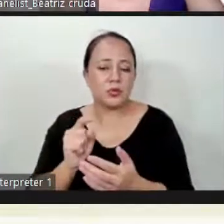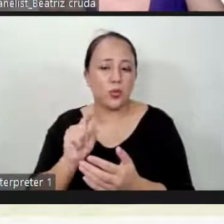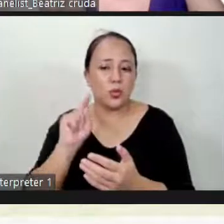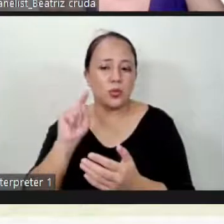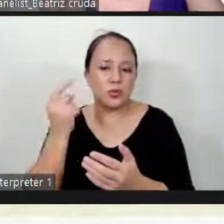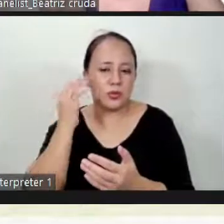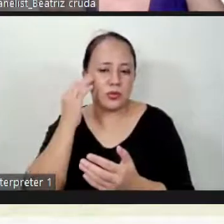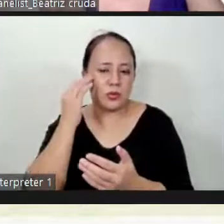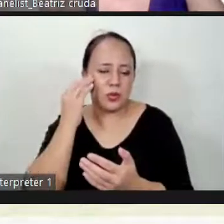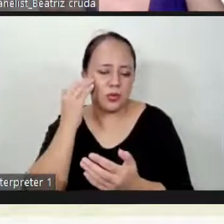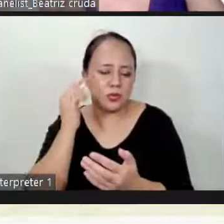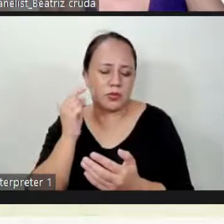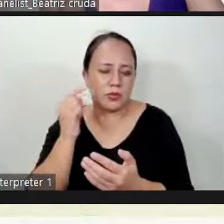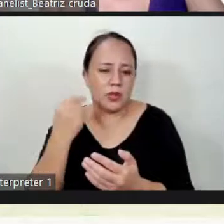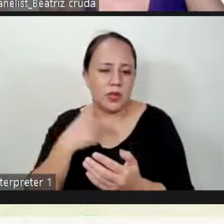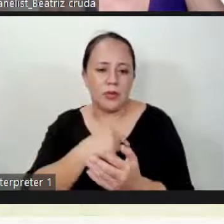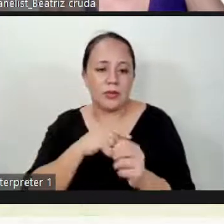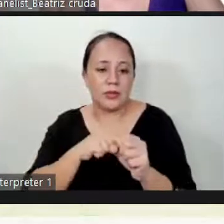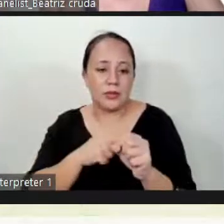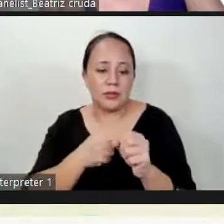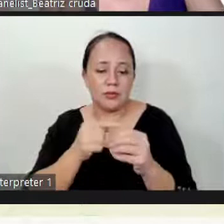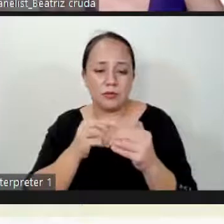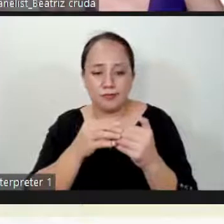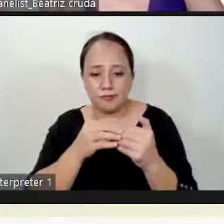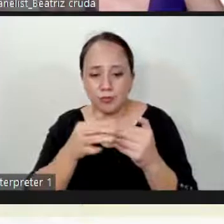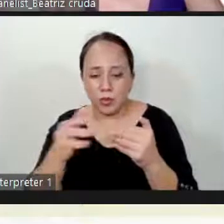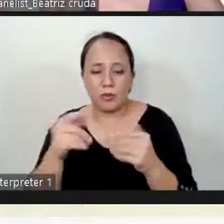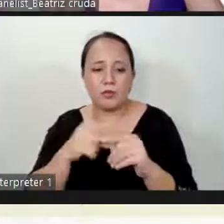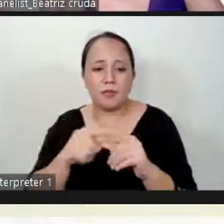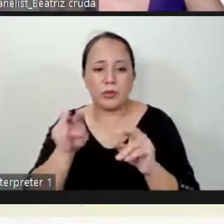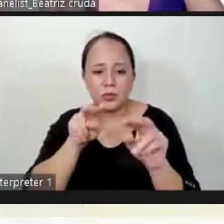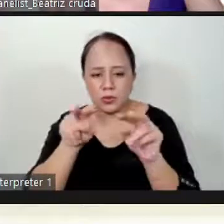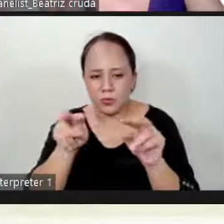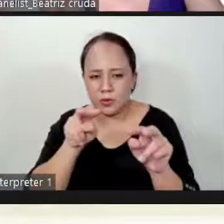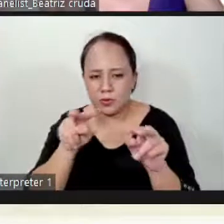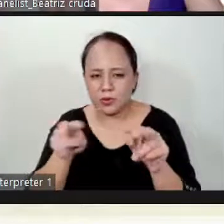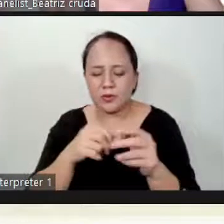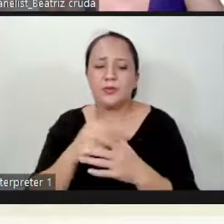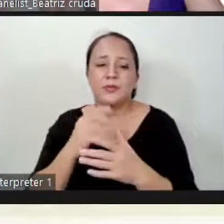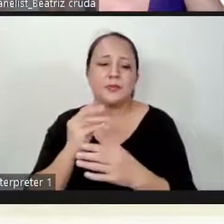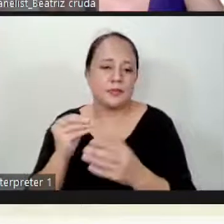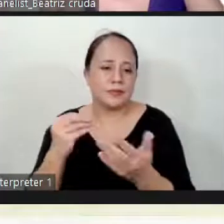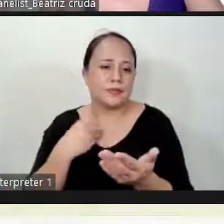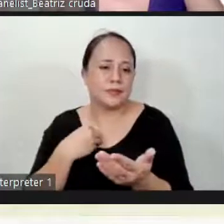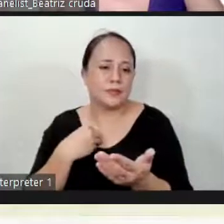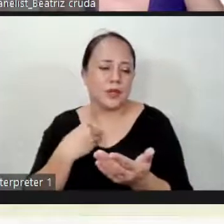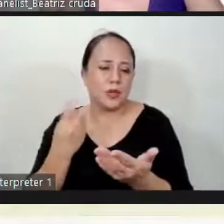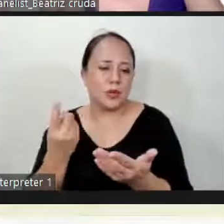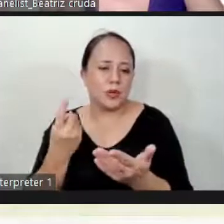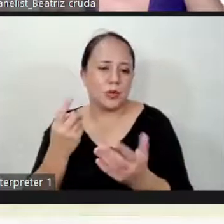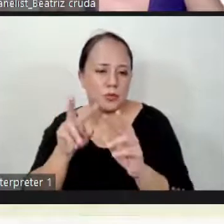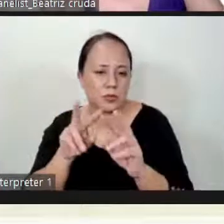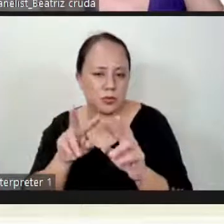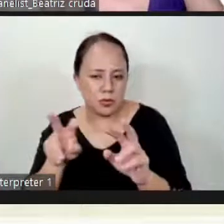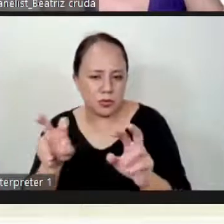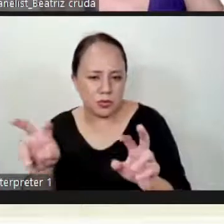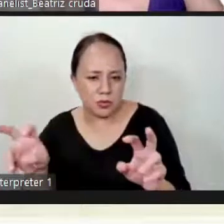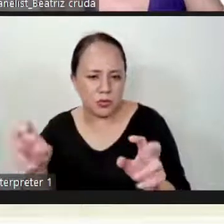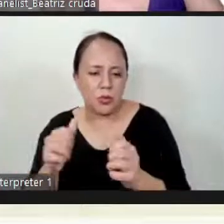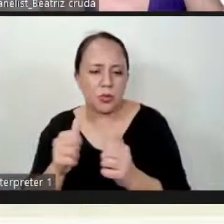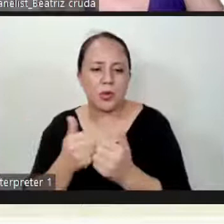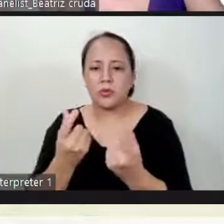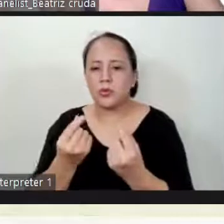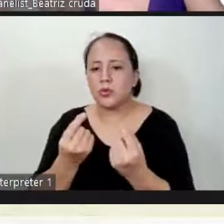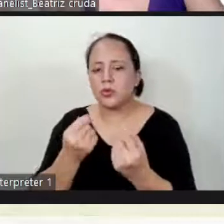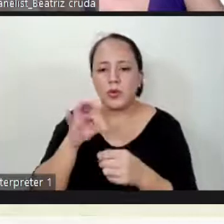know our starting point, but also to monitor and do surveillance on what we are doing with